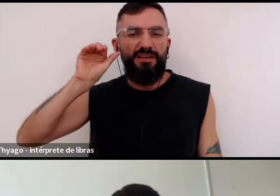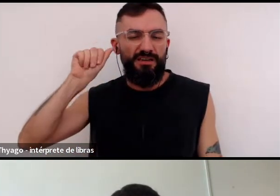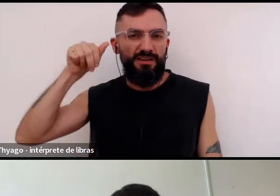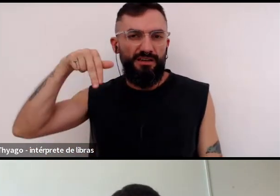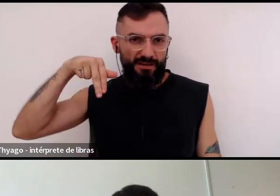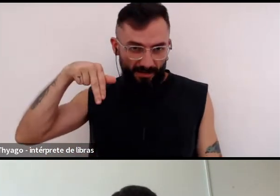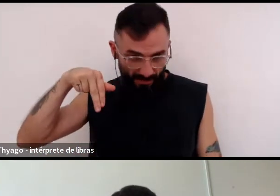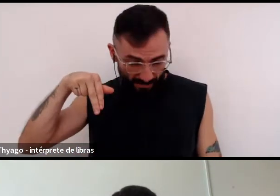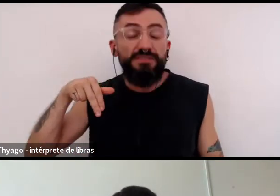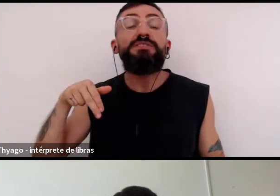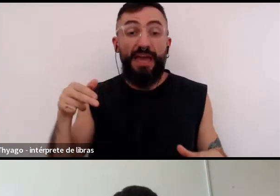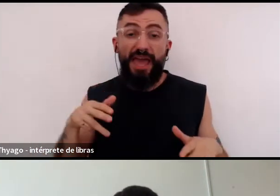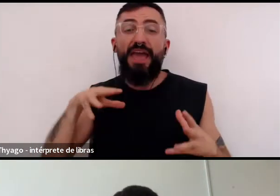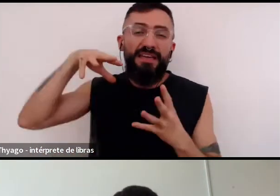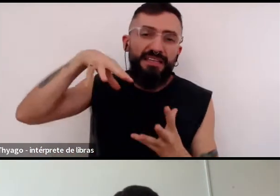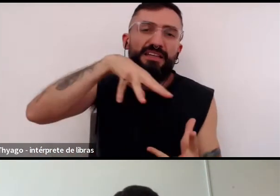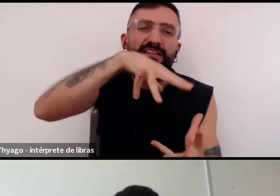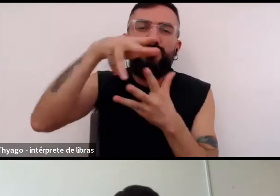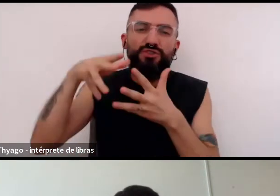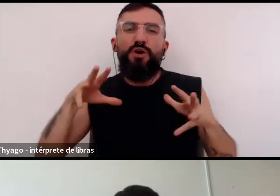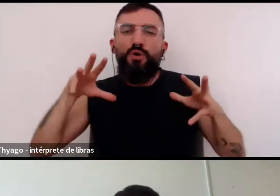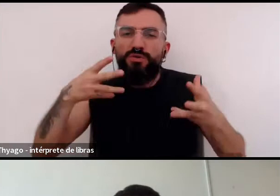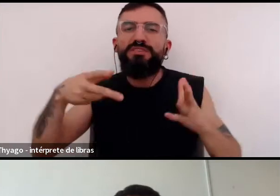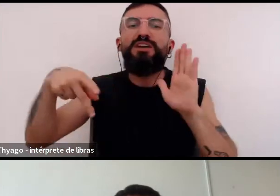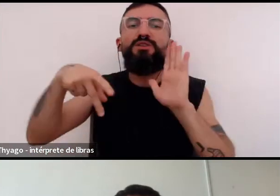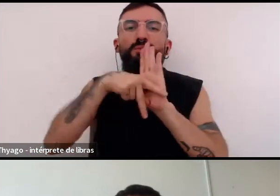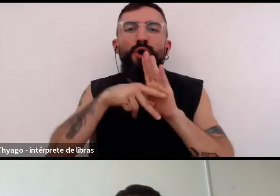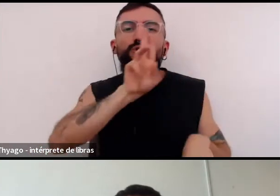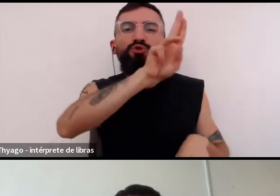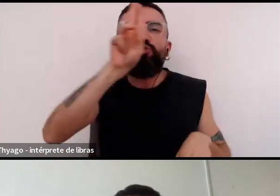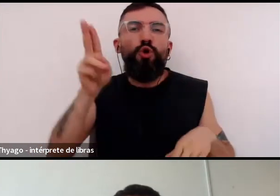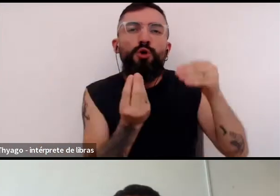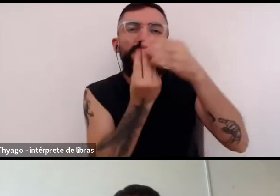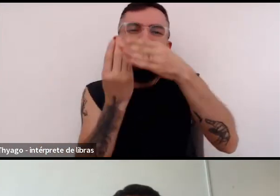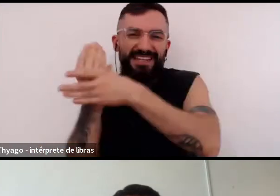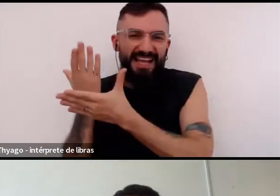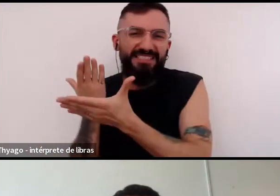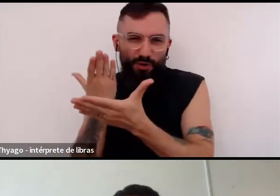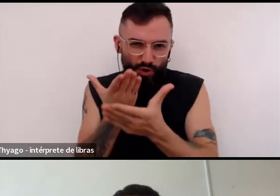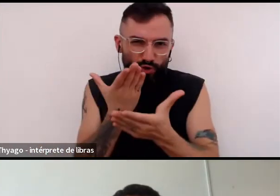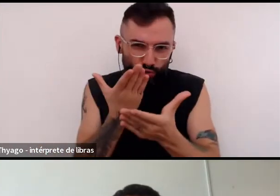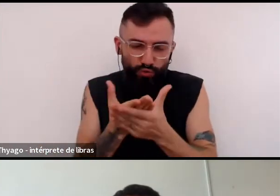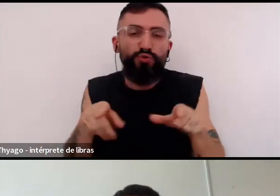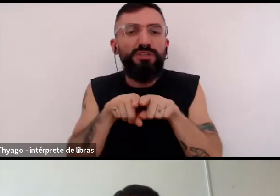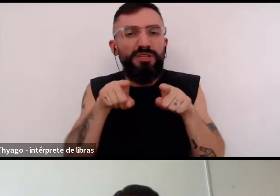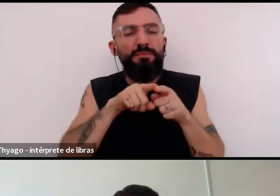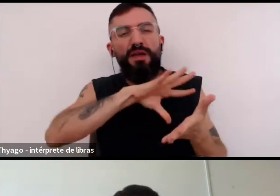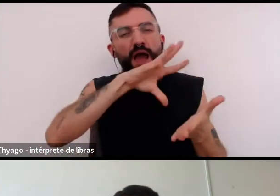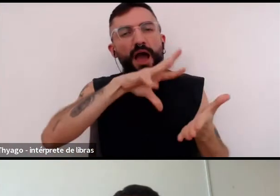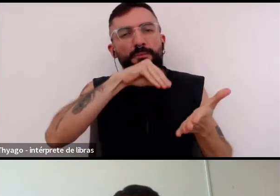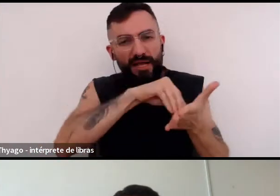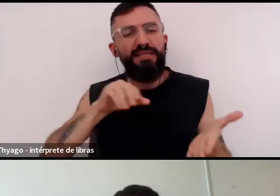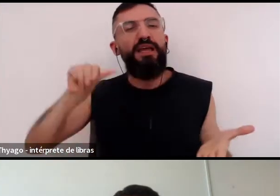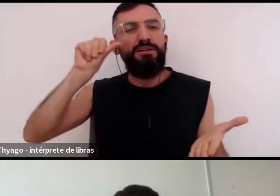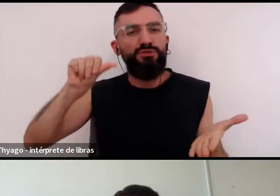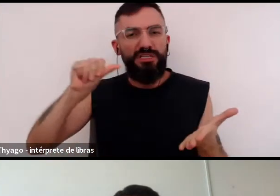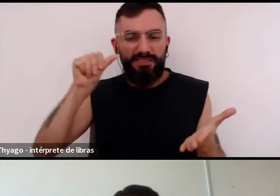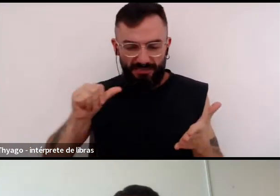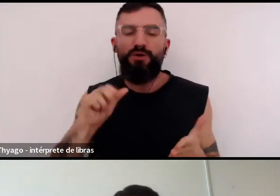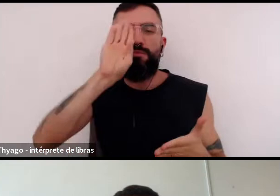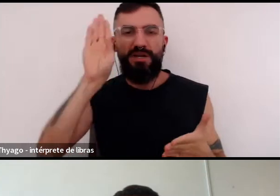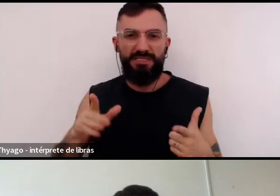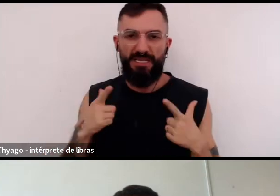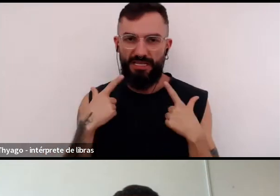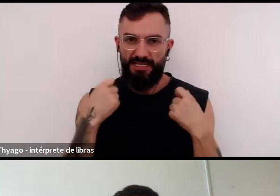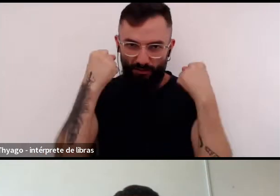of Onomastic Sciences, and ABRALIN, the Brazilian Linguistic Association, and that we will have even